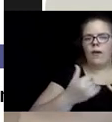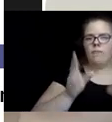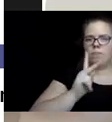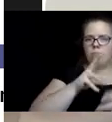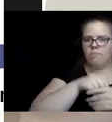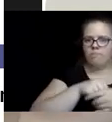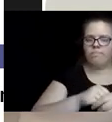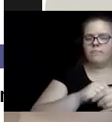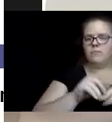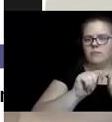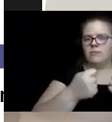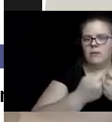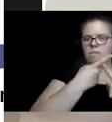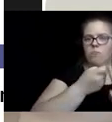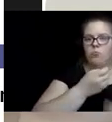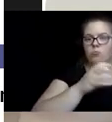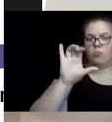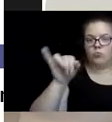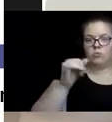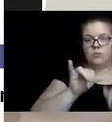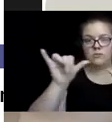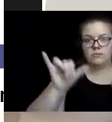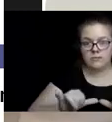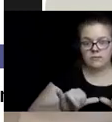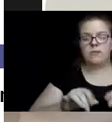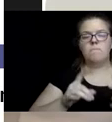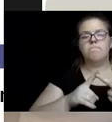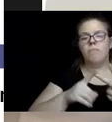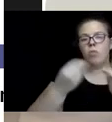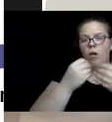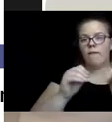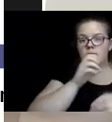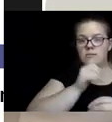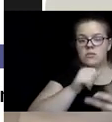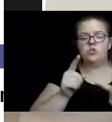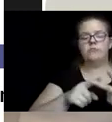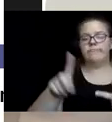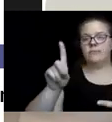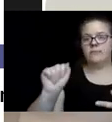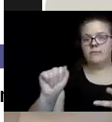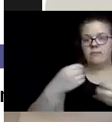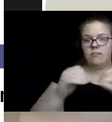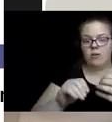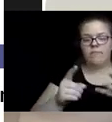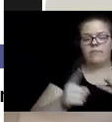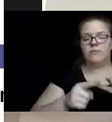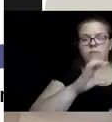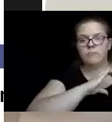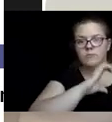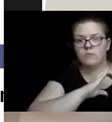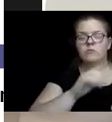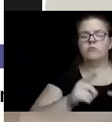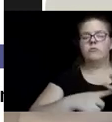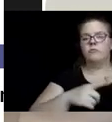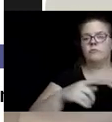team from the criminal justice system, from Office for Aging, District Attorney's Office, law enforcement, Adult